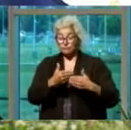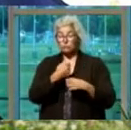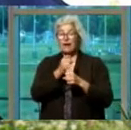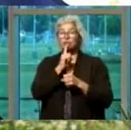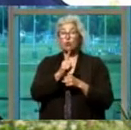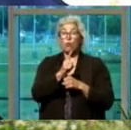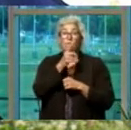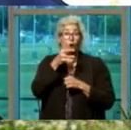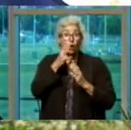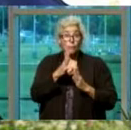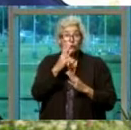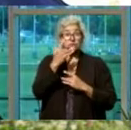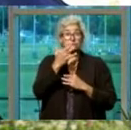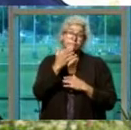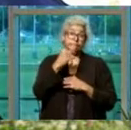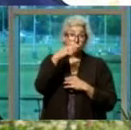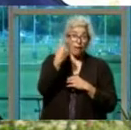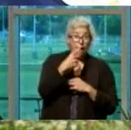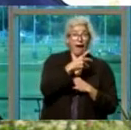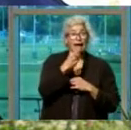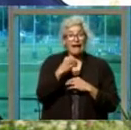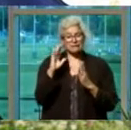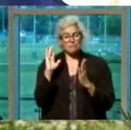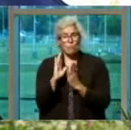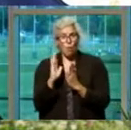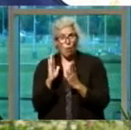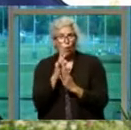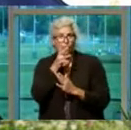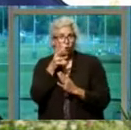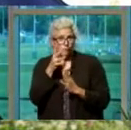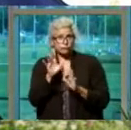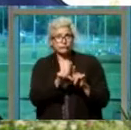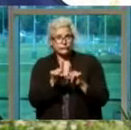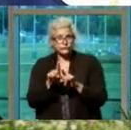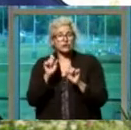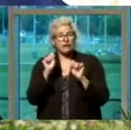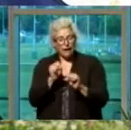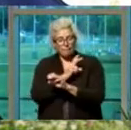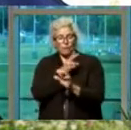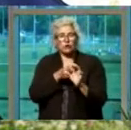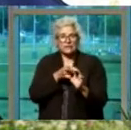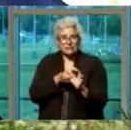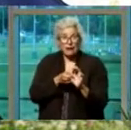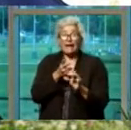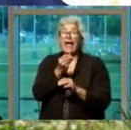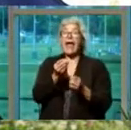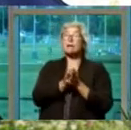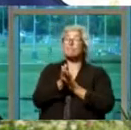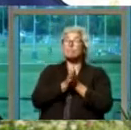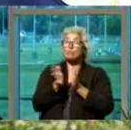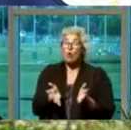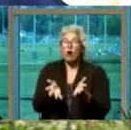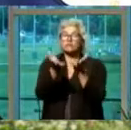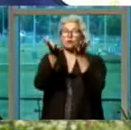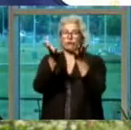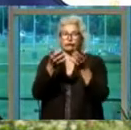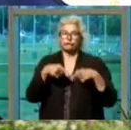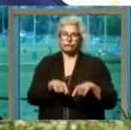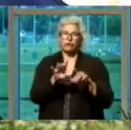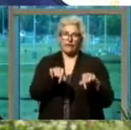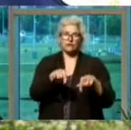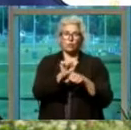of color and small and medium-sized farming operations are able to participate and prosper as a result of this